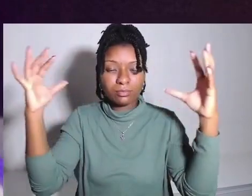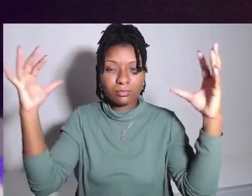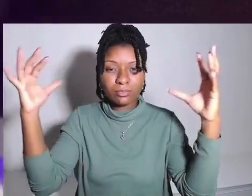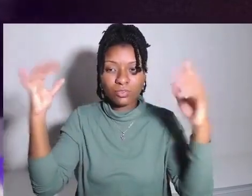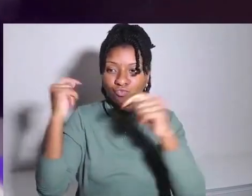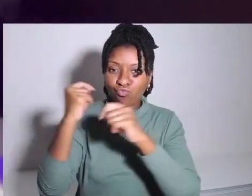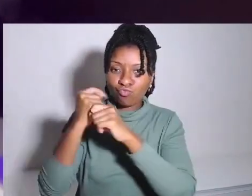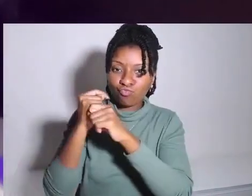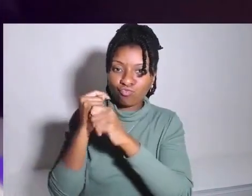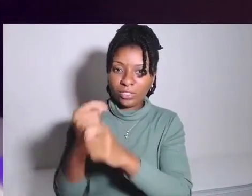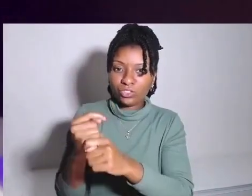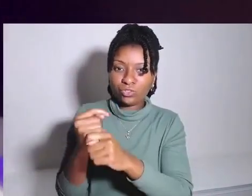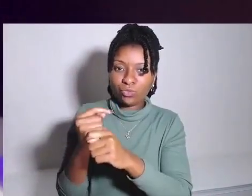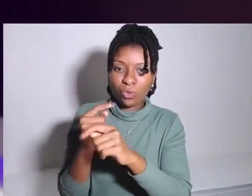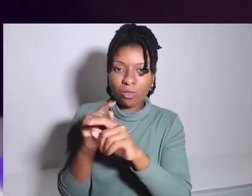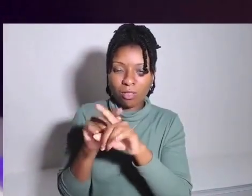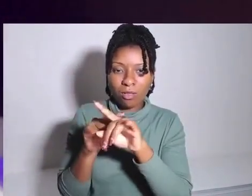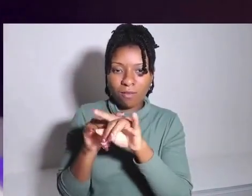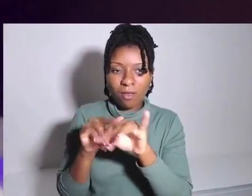of simultaneity.